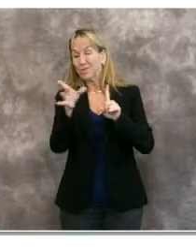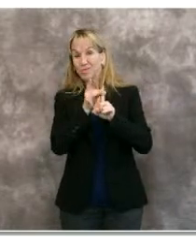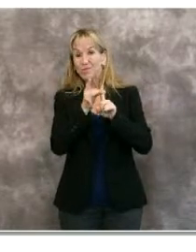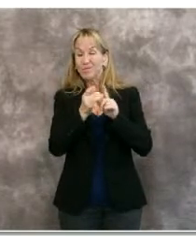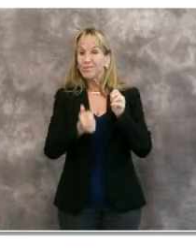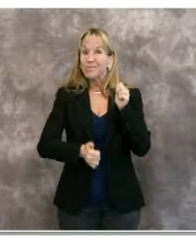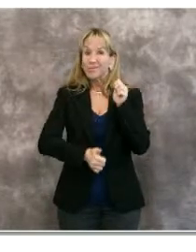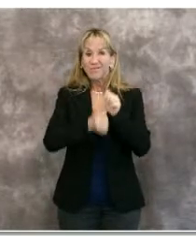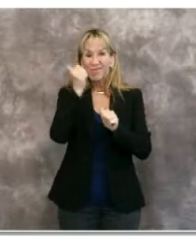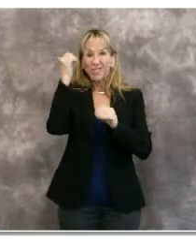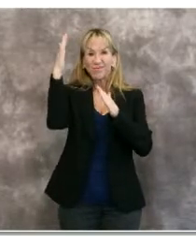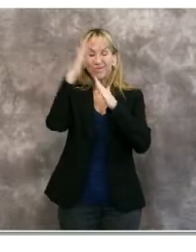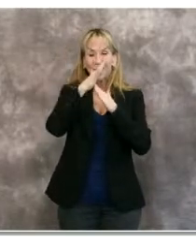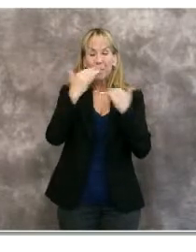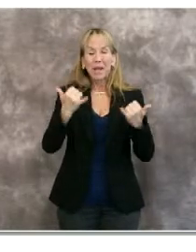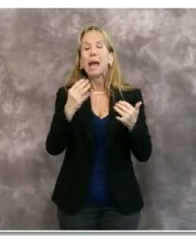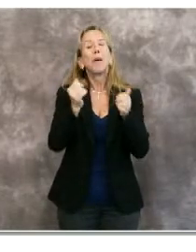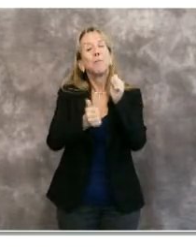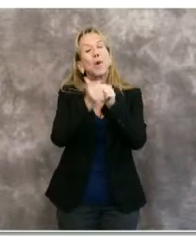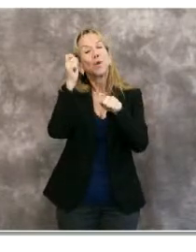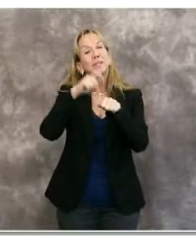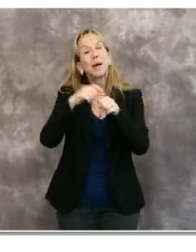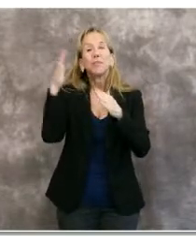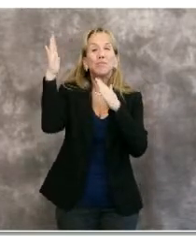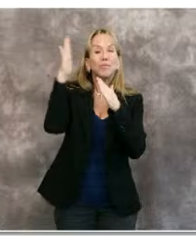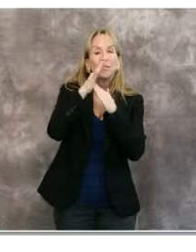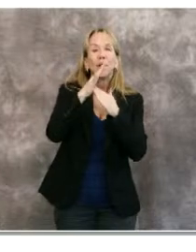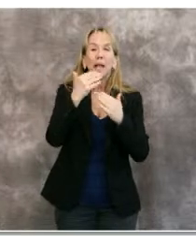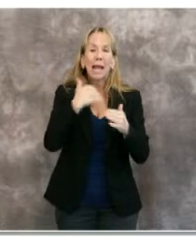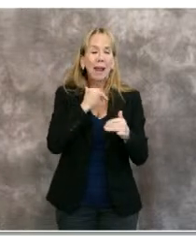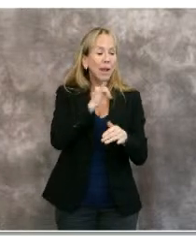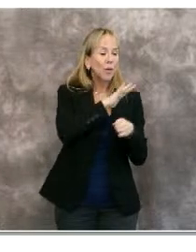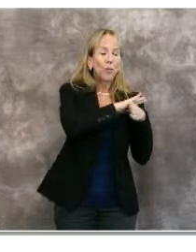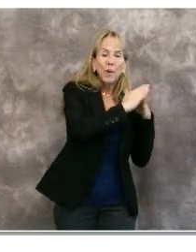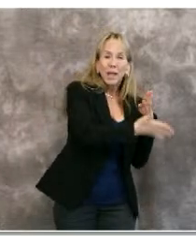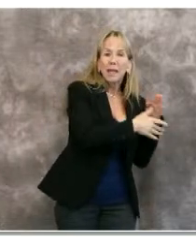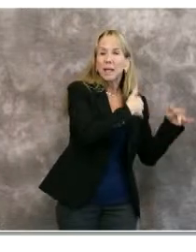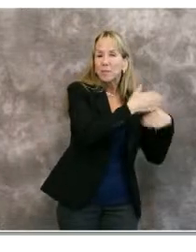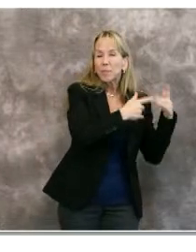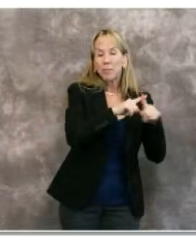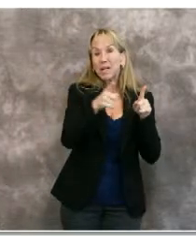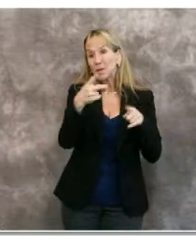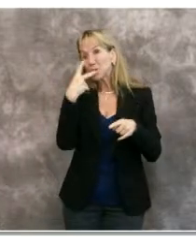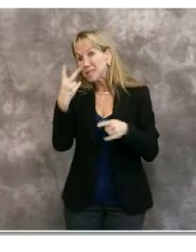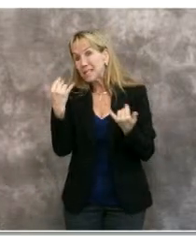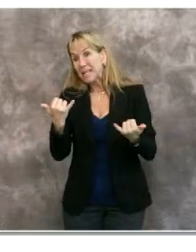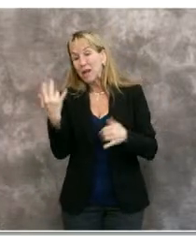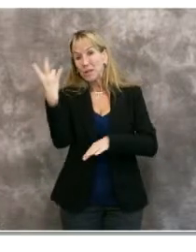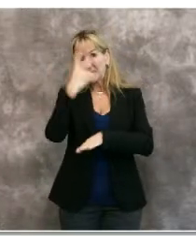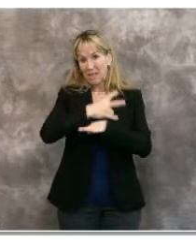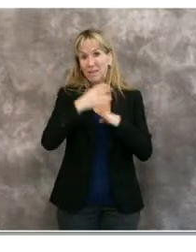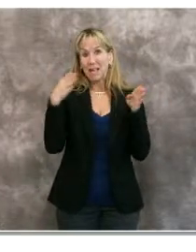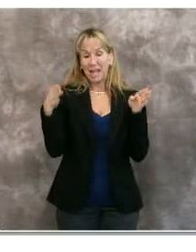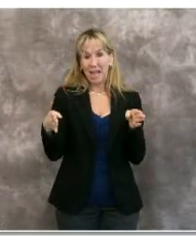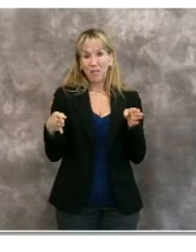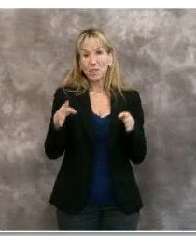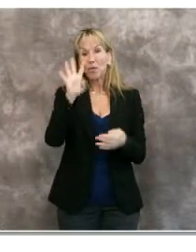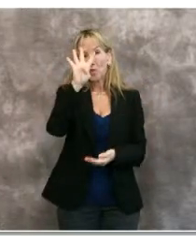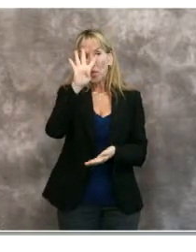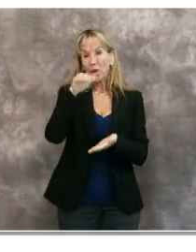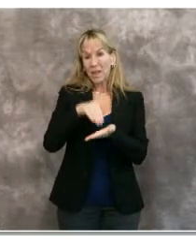single highest day totals have been days where we thought it included batching, but again, we are progressing forward, and you can see that 7-day average at